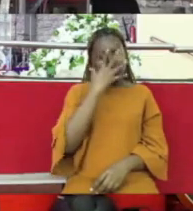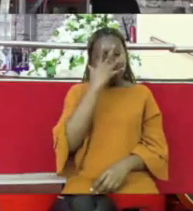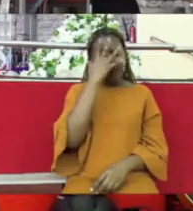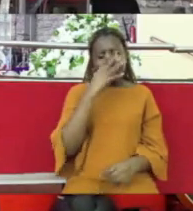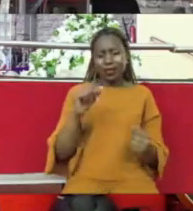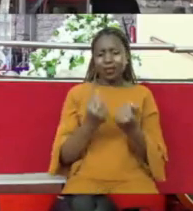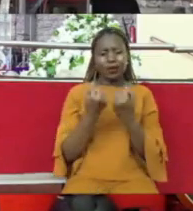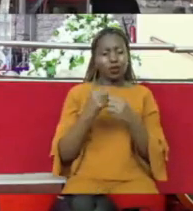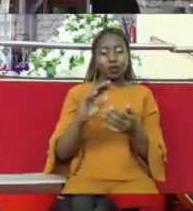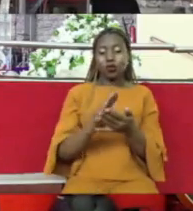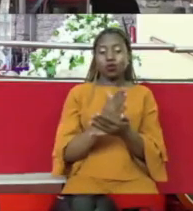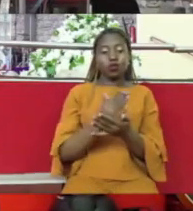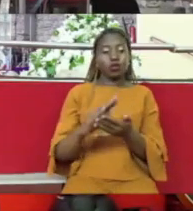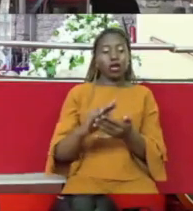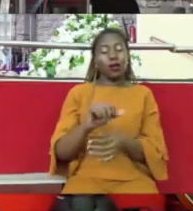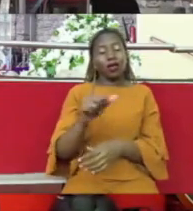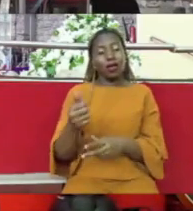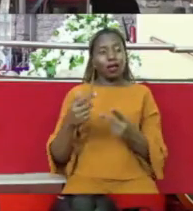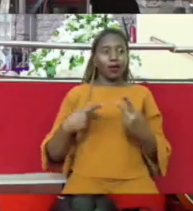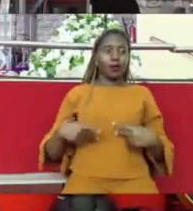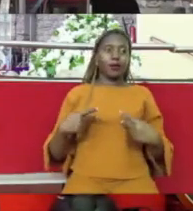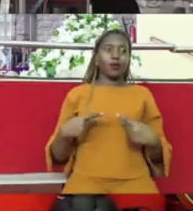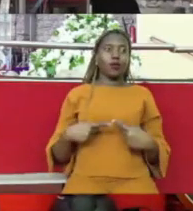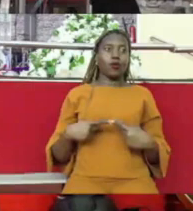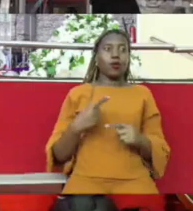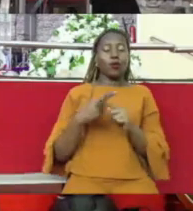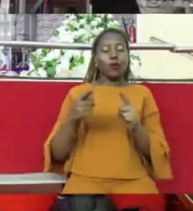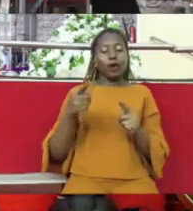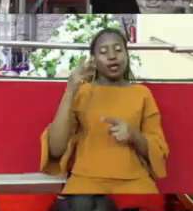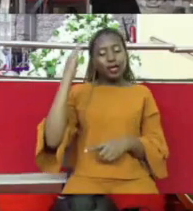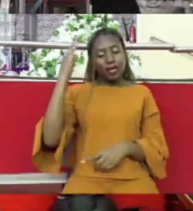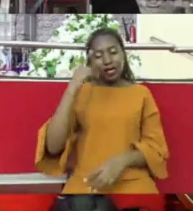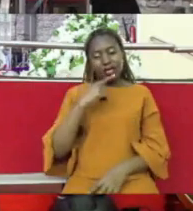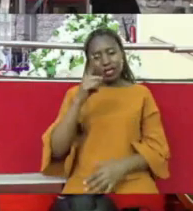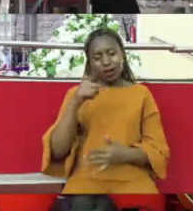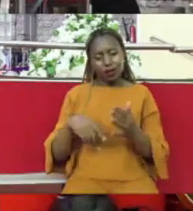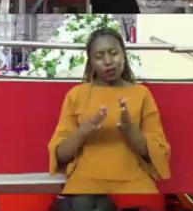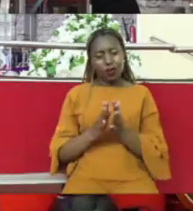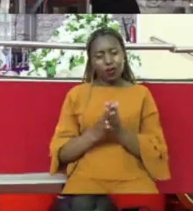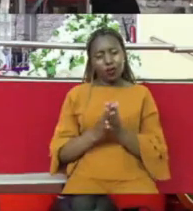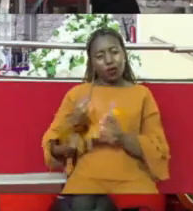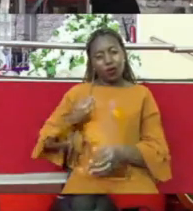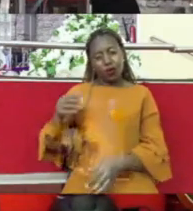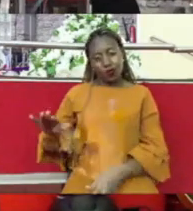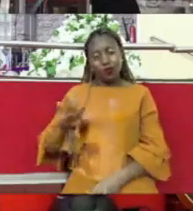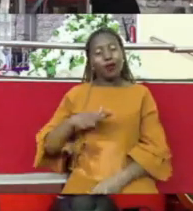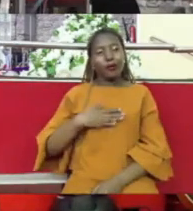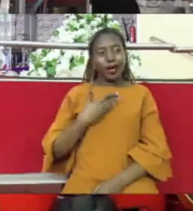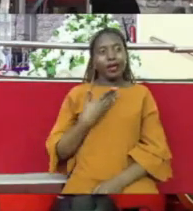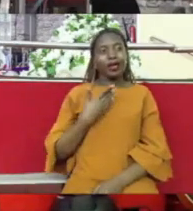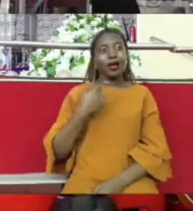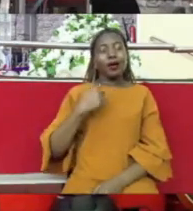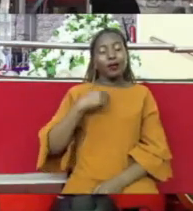umeaibika hata uwezi kumwambia mtu yeyote. But he's saying, my daughter, I know. Lakini anasema Binti yangu najua. And I want to change the